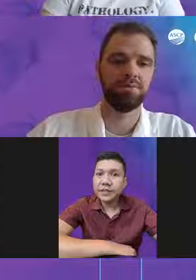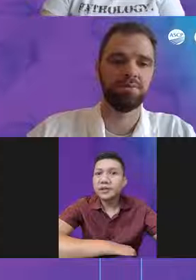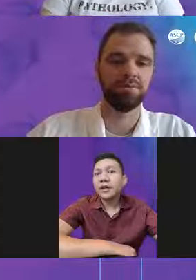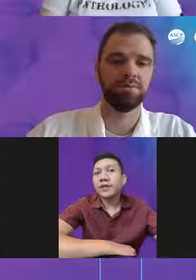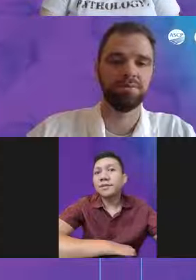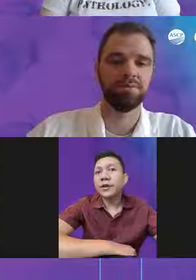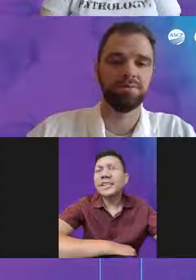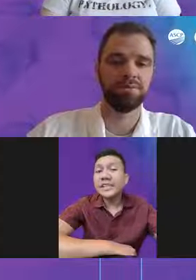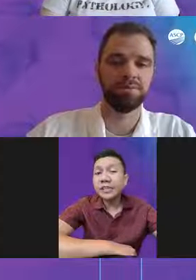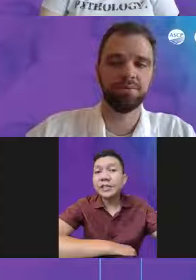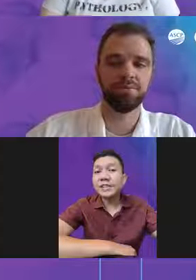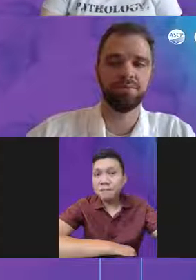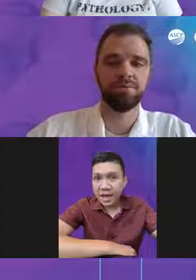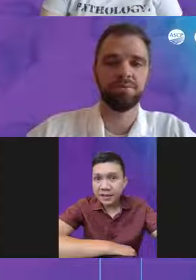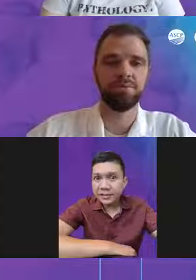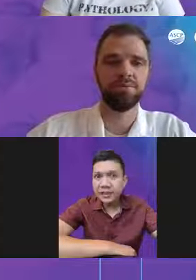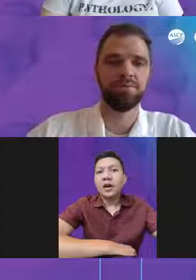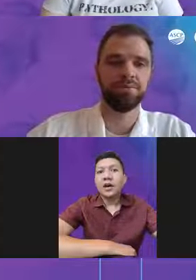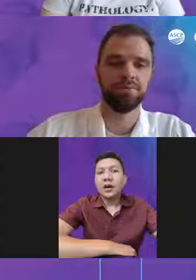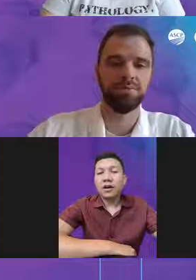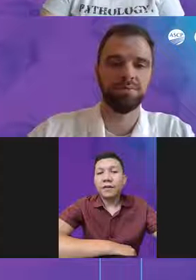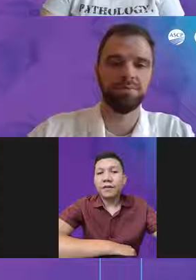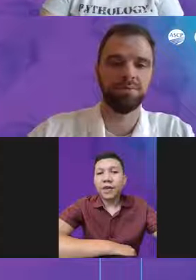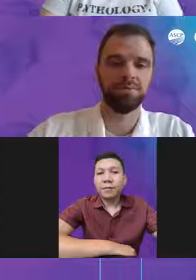means that there is an increased demand